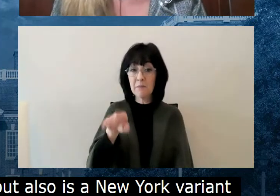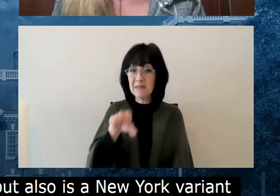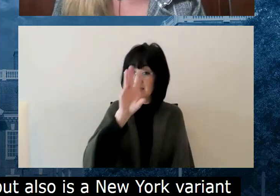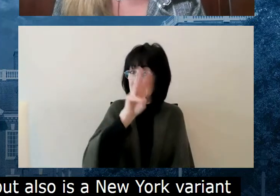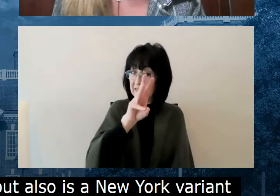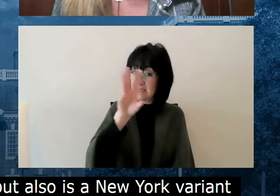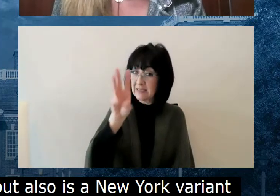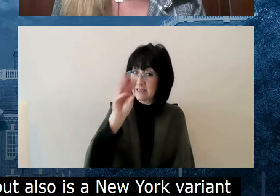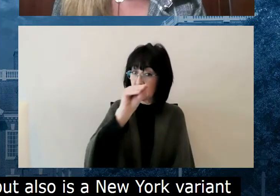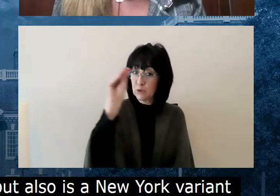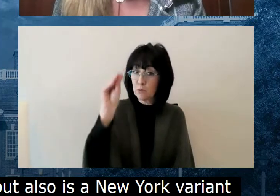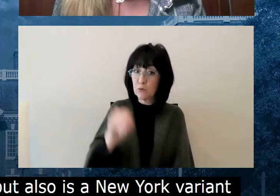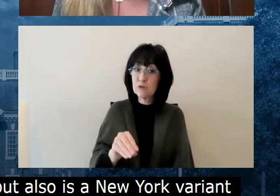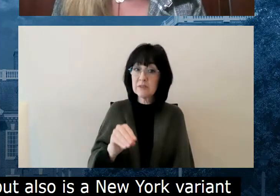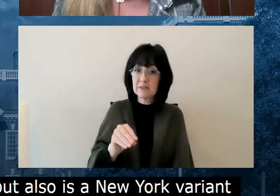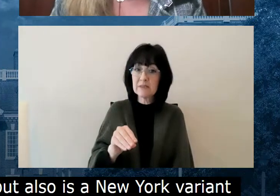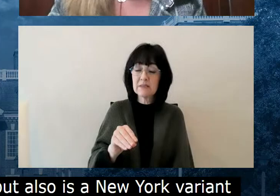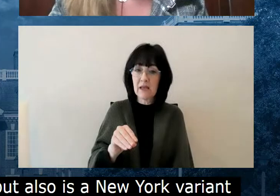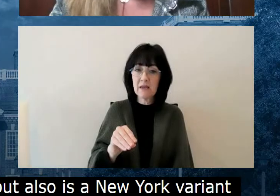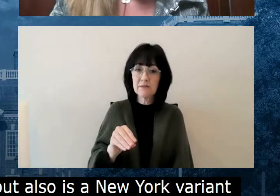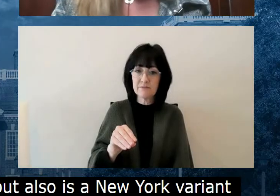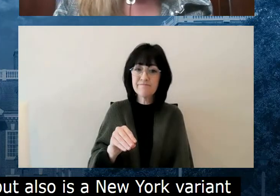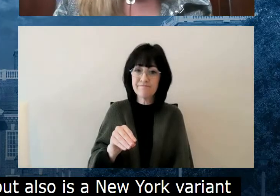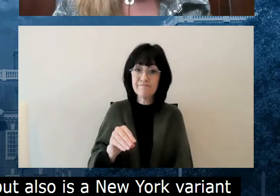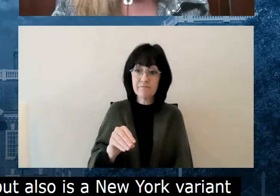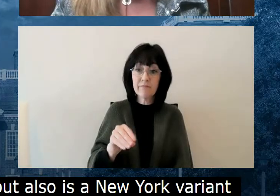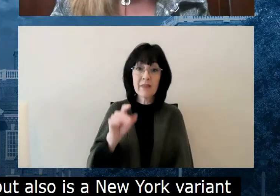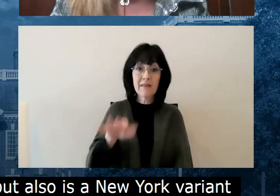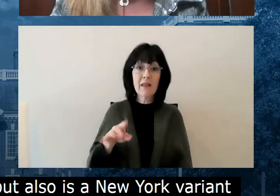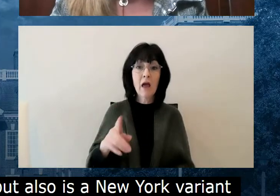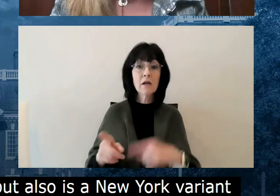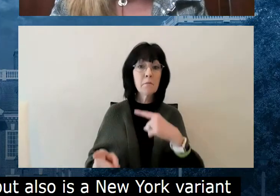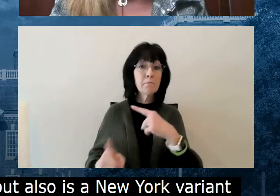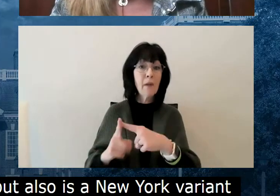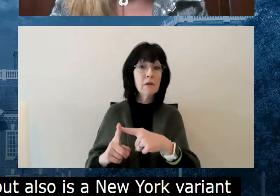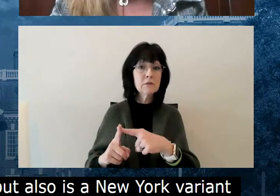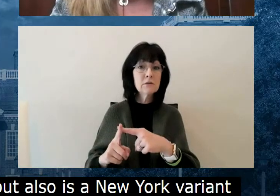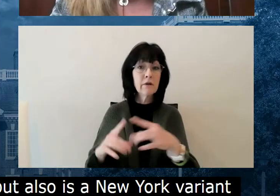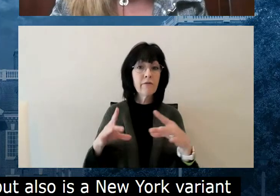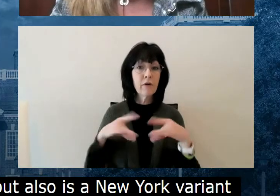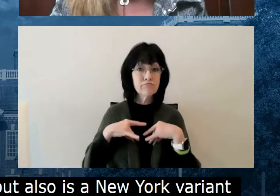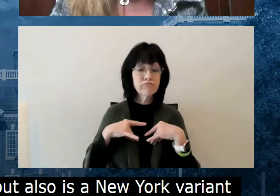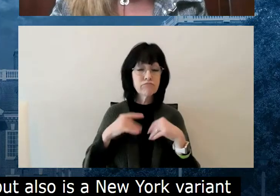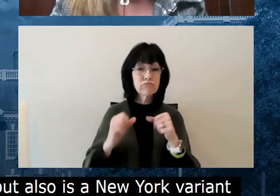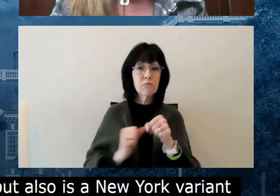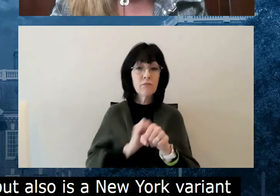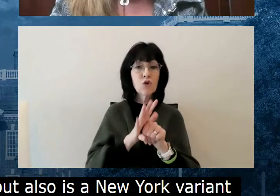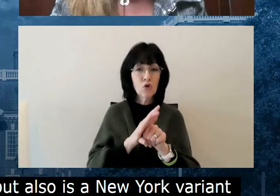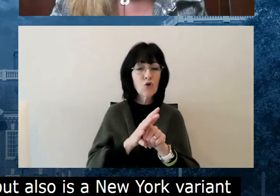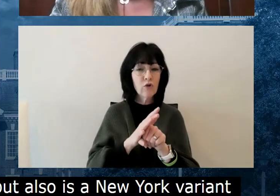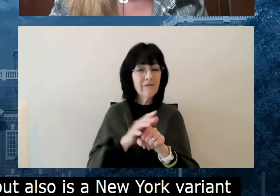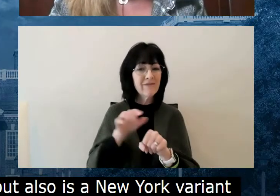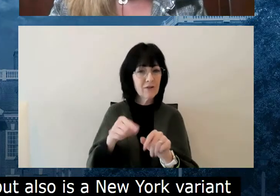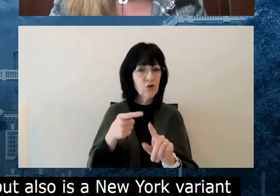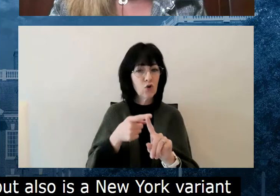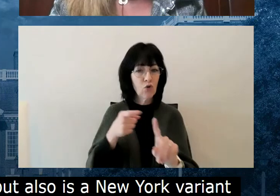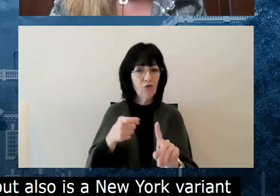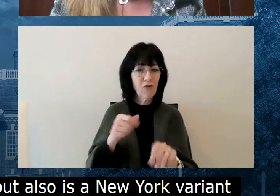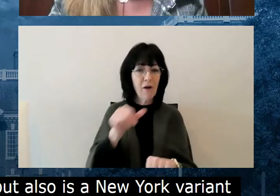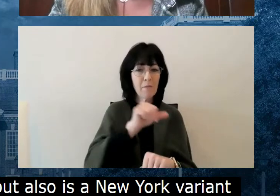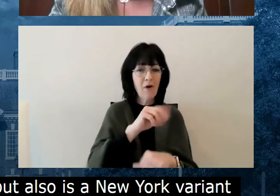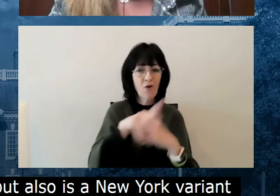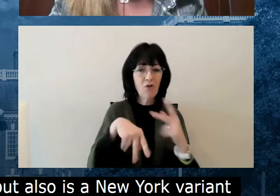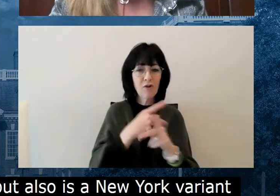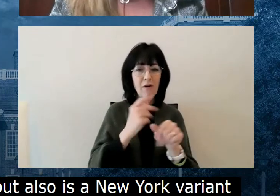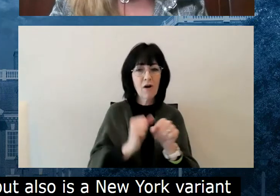still are positive for variants. That is the same as last week. So we haven't seen a significant increase in that